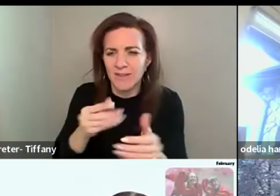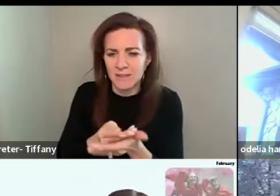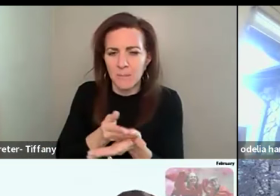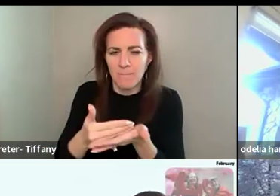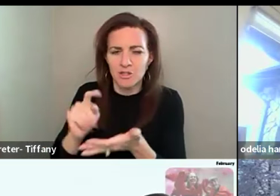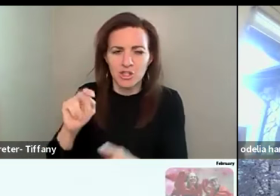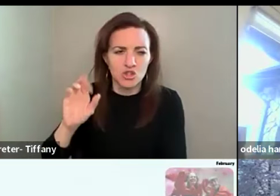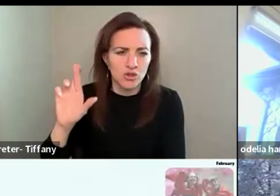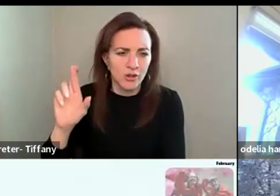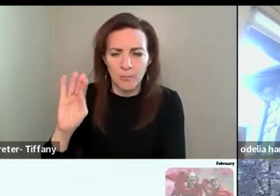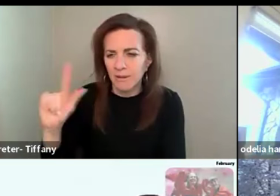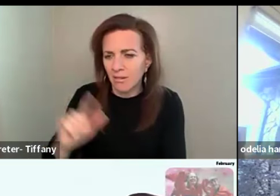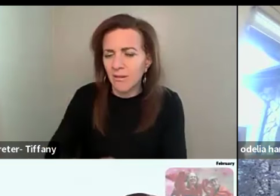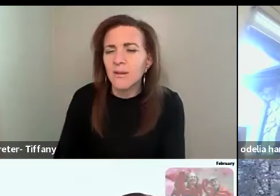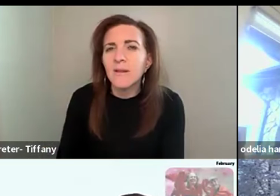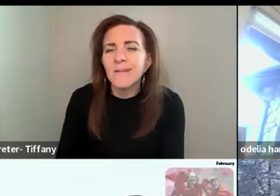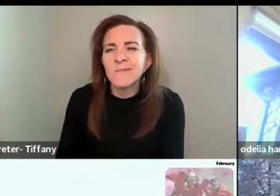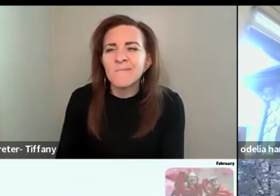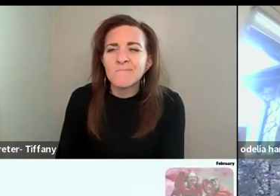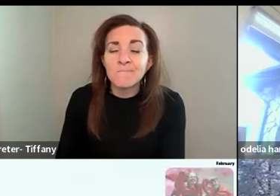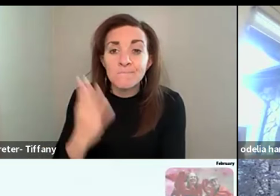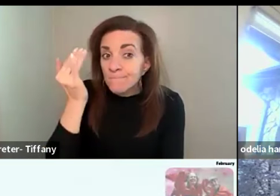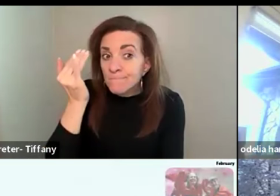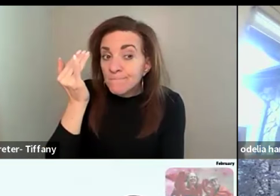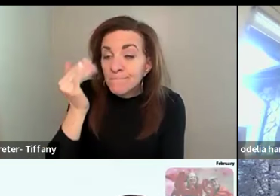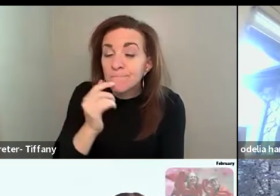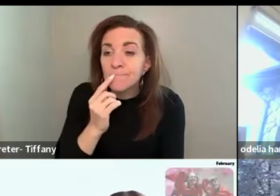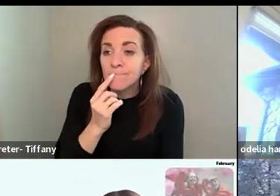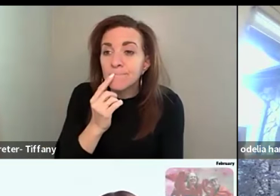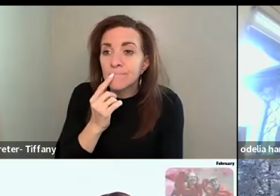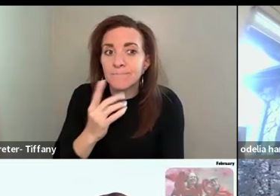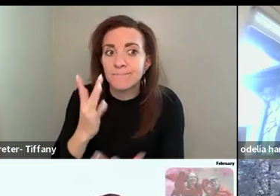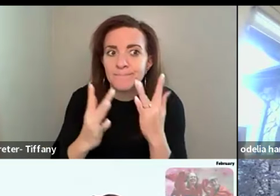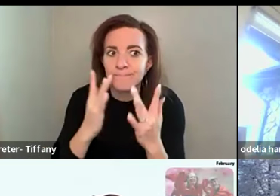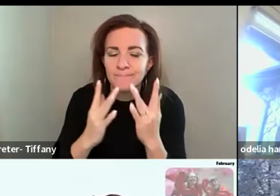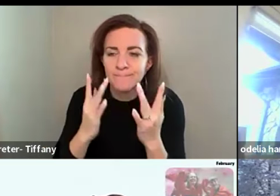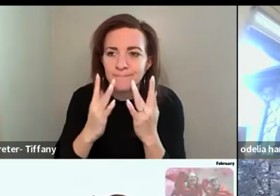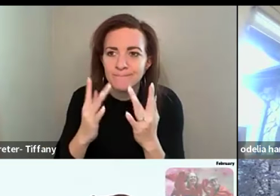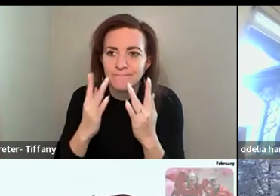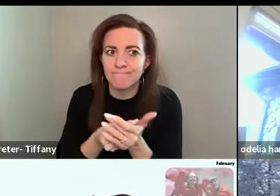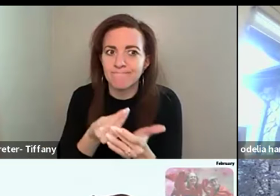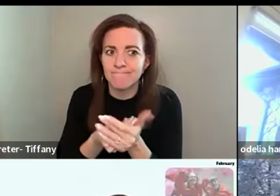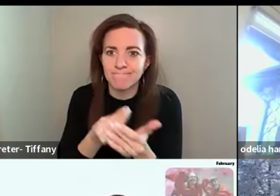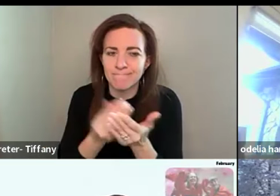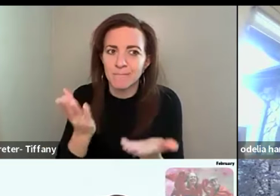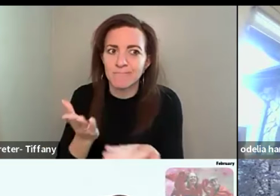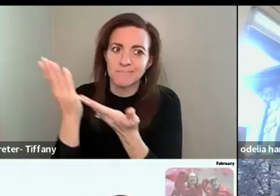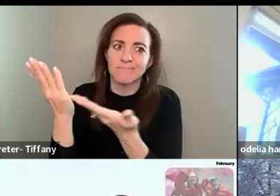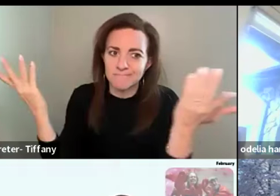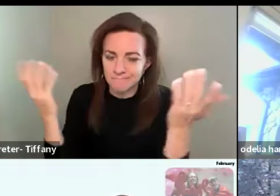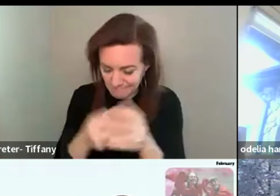bill. And part of that is there's a deficit that is being, proposed. There's